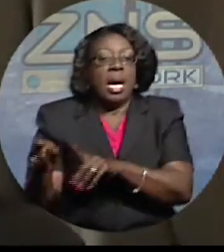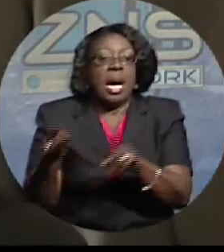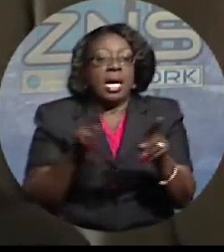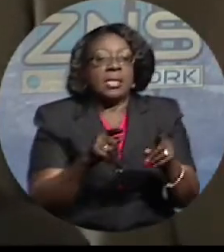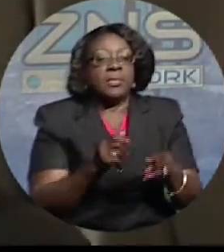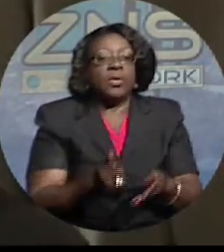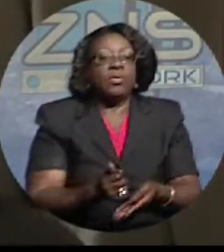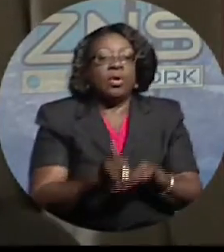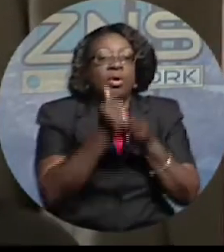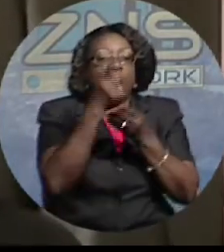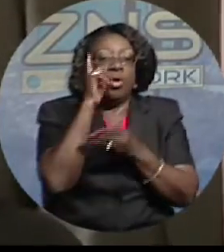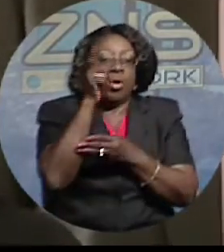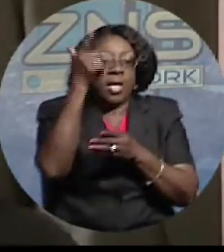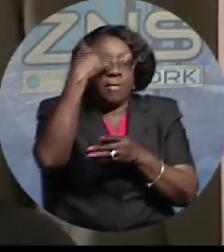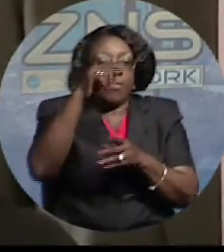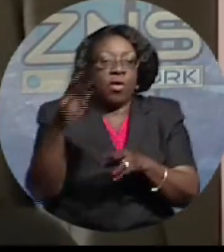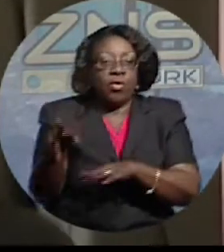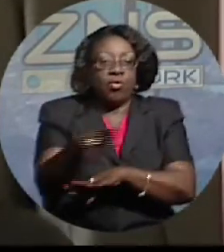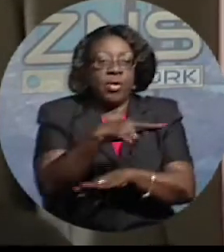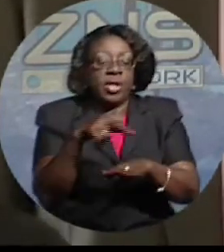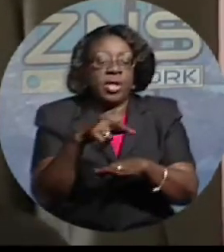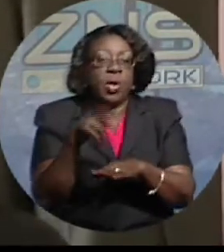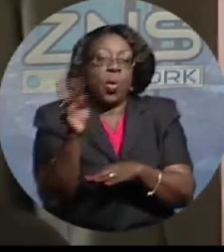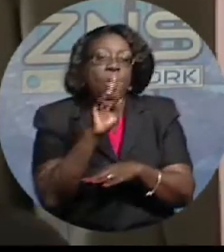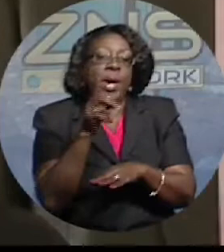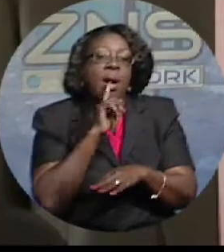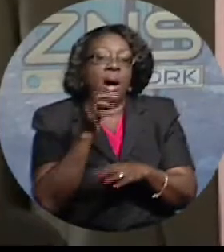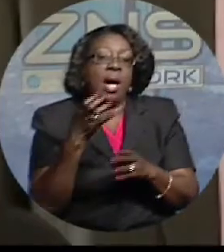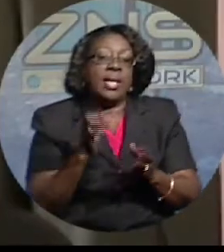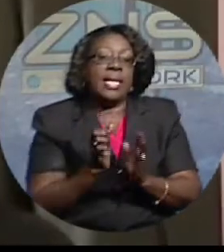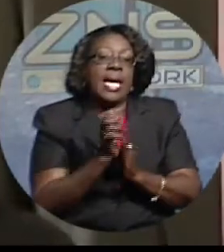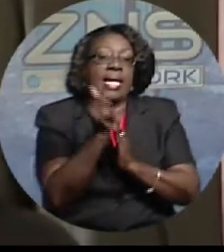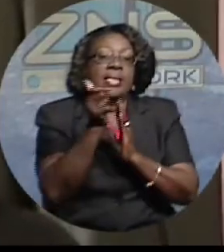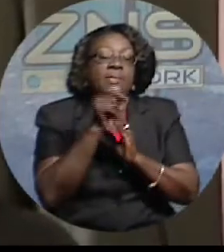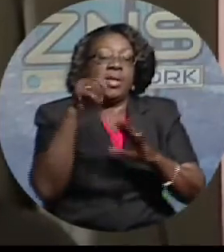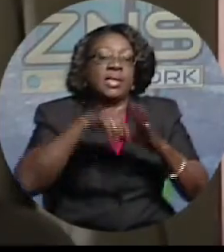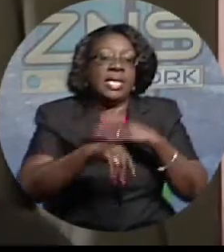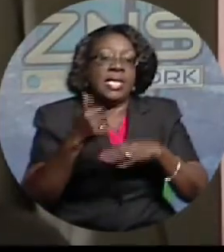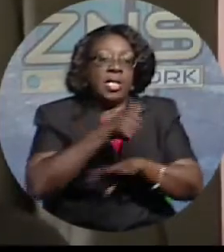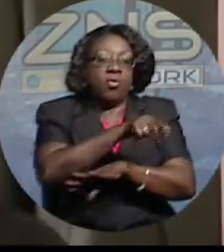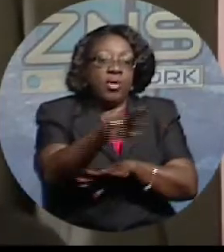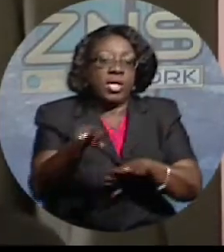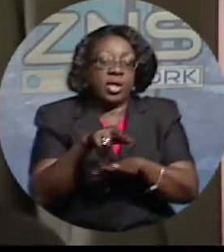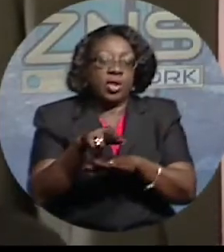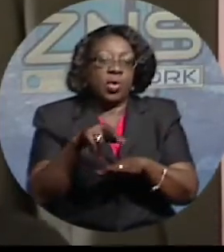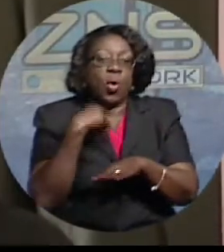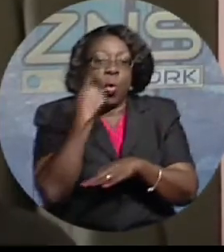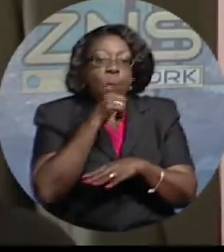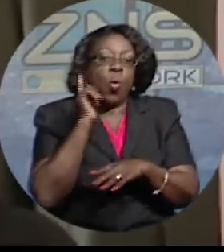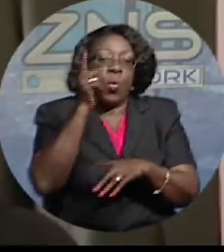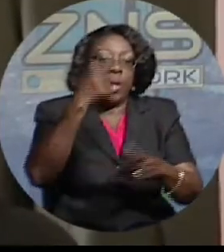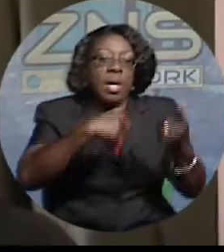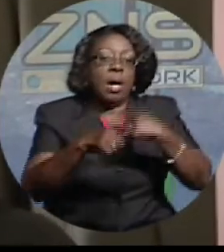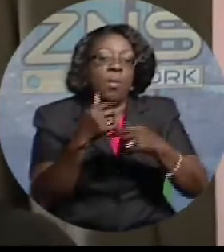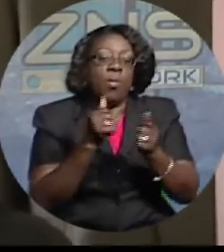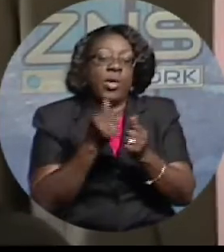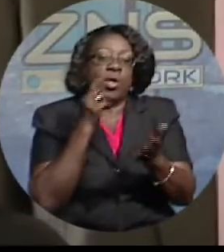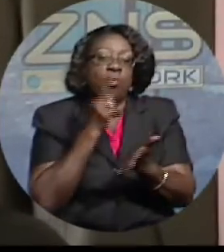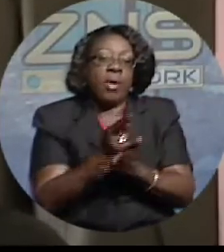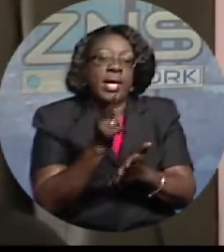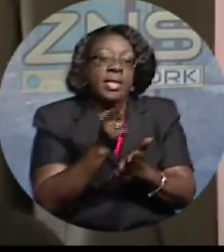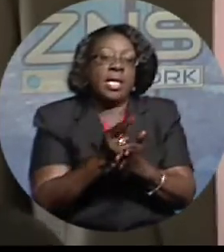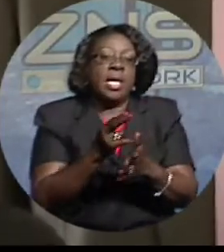looking to the region? Where are the experts in the region who will come with a relevant message, relevant